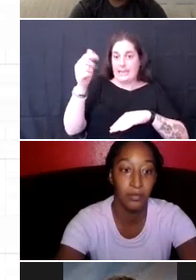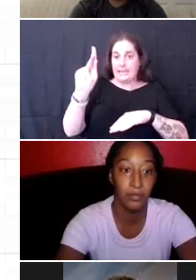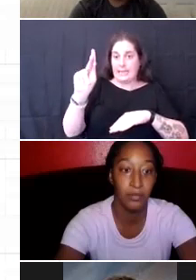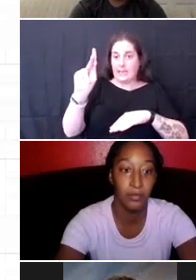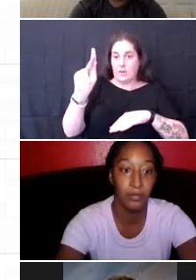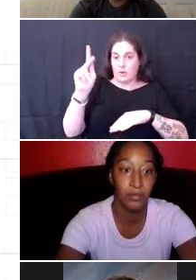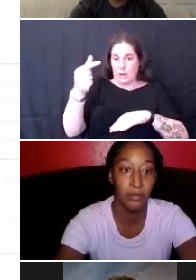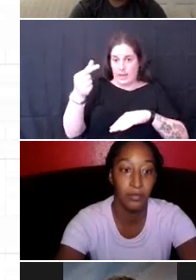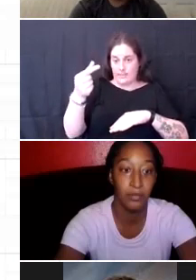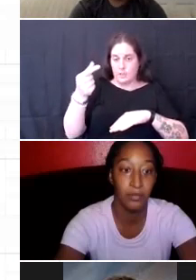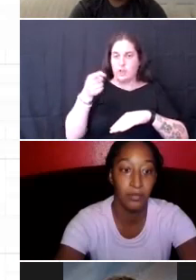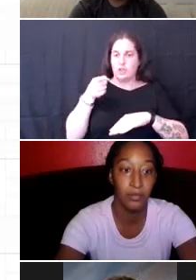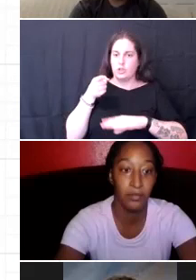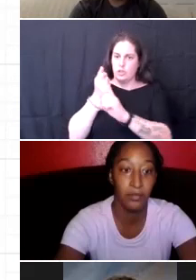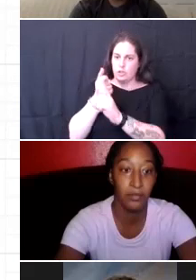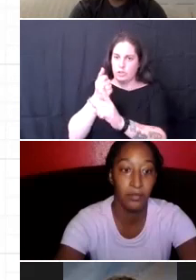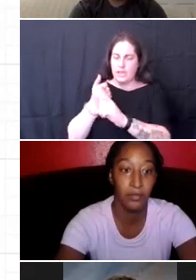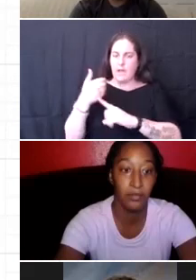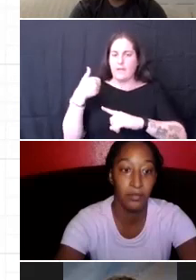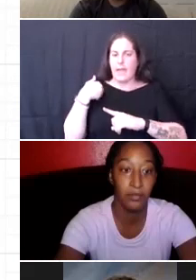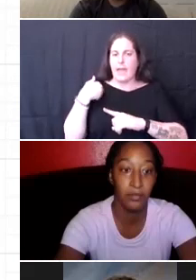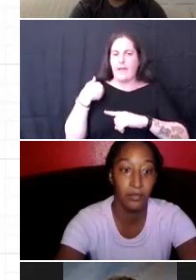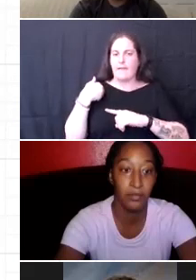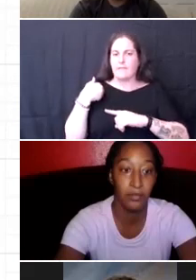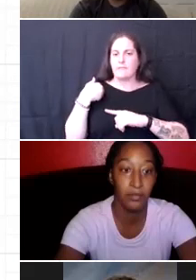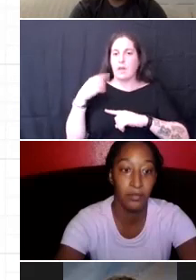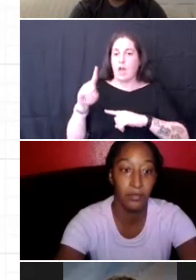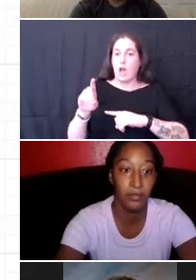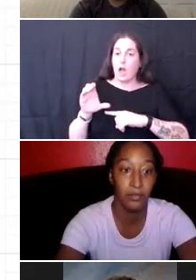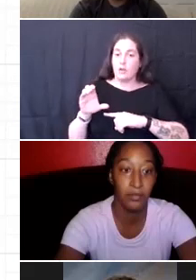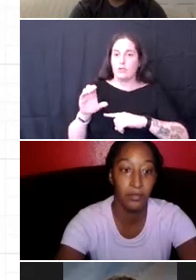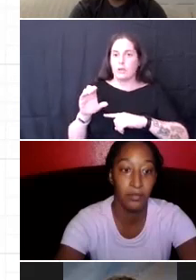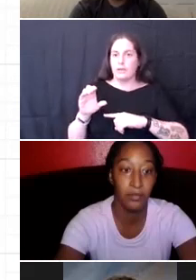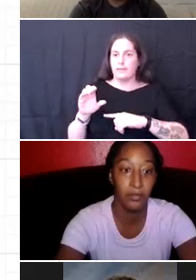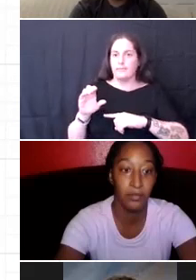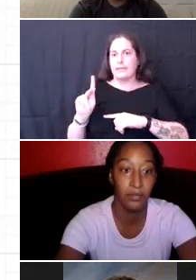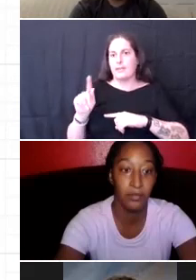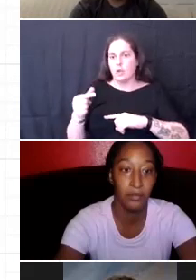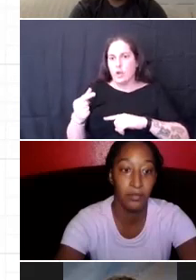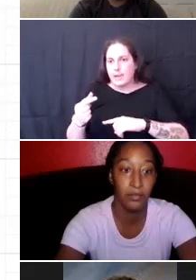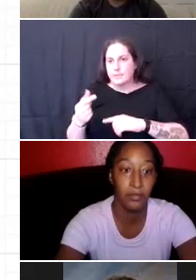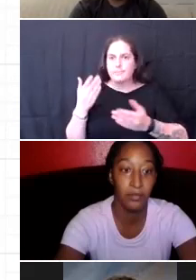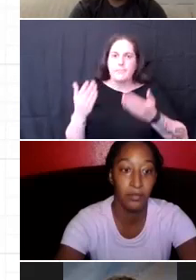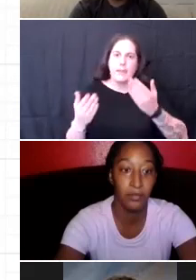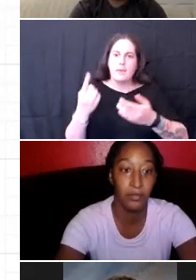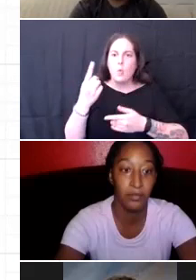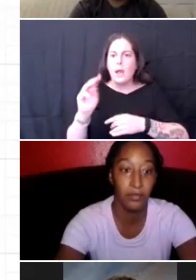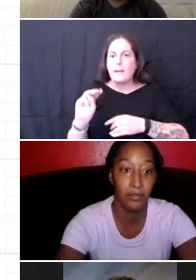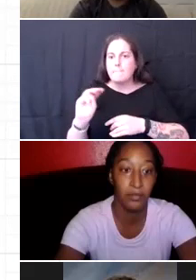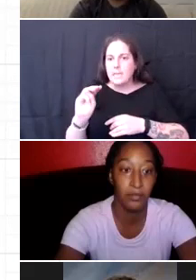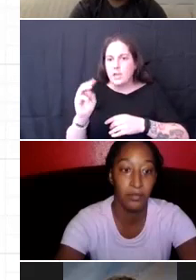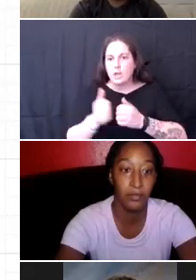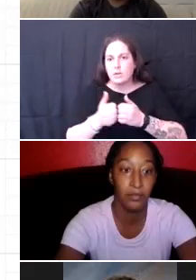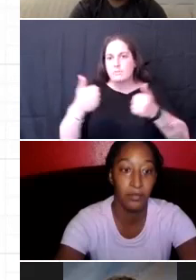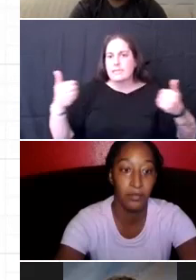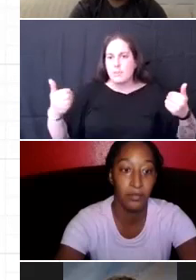That's 1,000, right? 10 times 100 is 1,000. And let's say you're 1 meter apart. There's a meter difference between